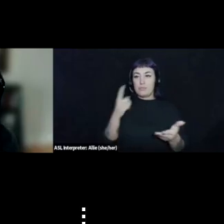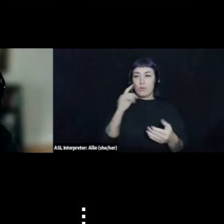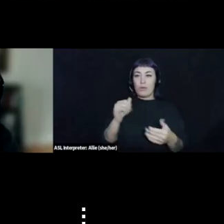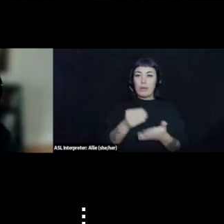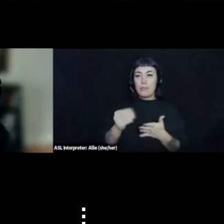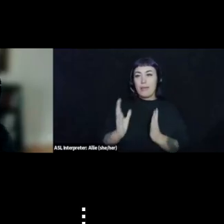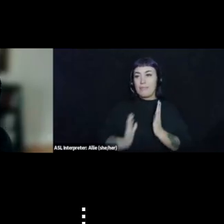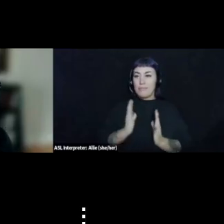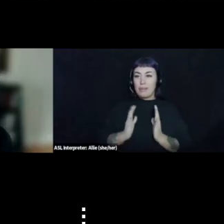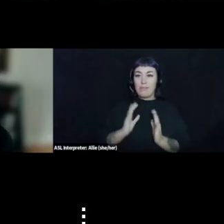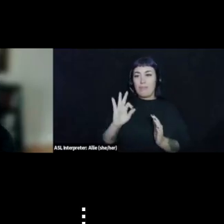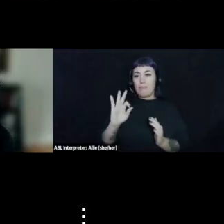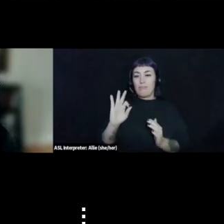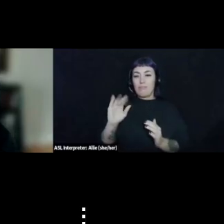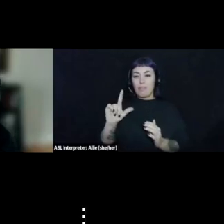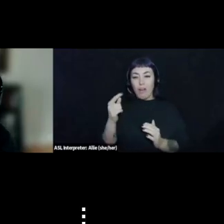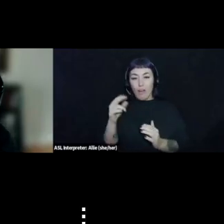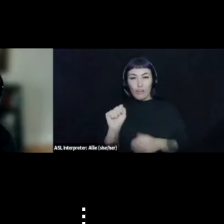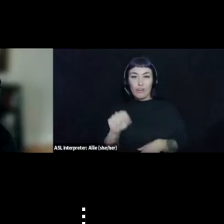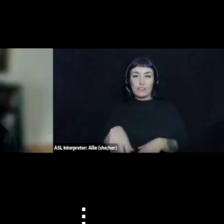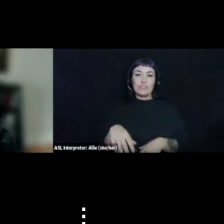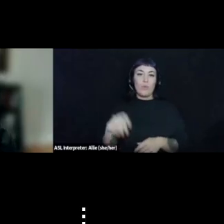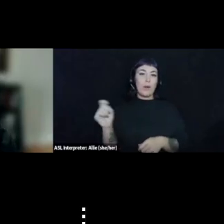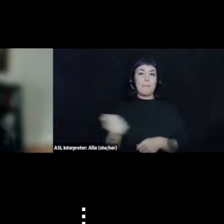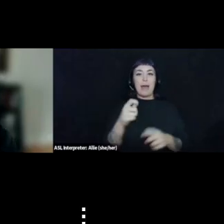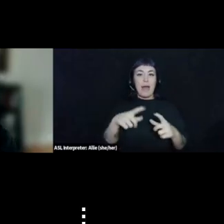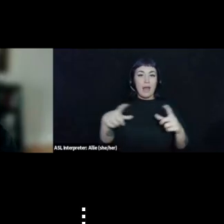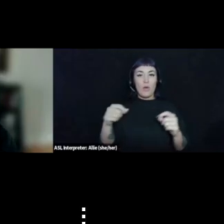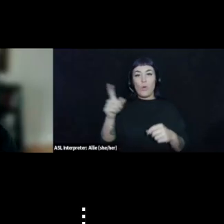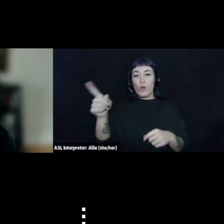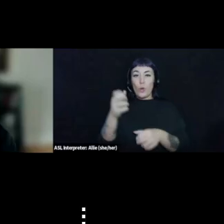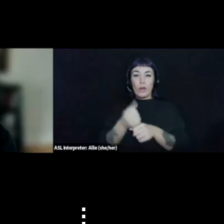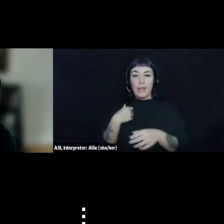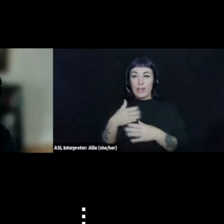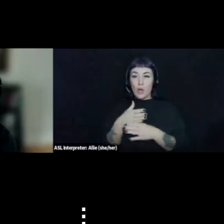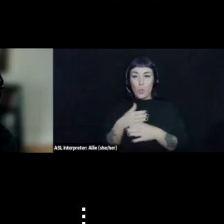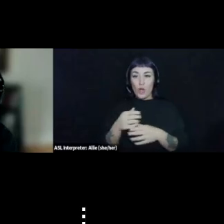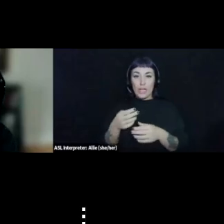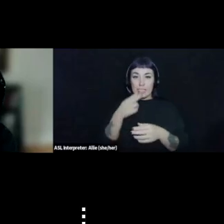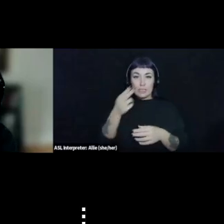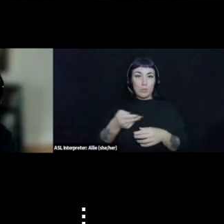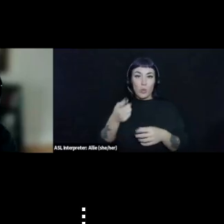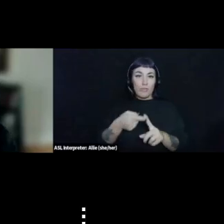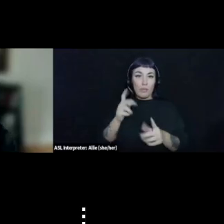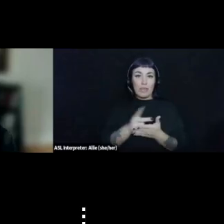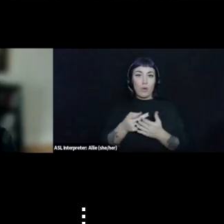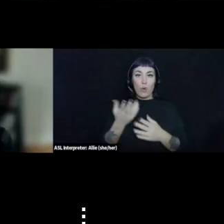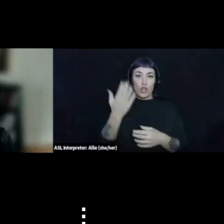buy fancy floggers or paddles, or we can just go get a wooden spoon out of the kitchen, or we could just use our hand, that's